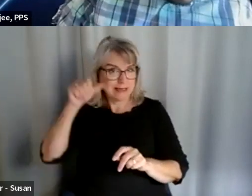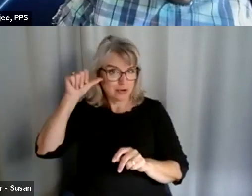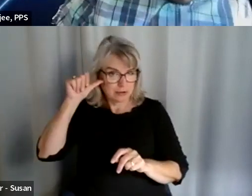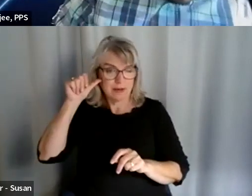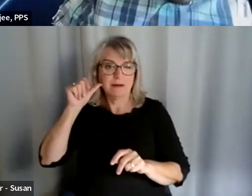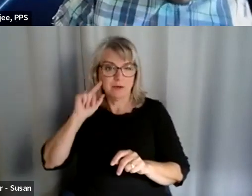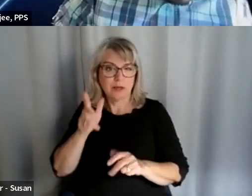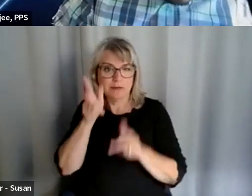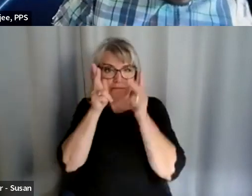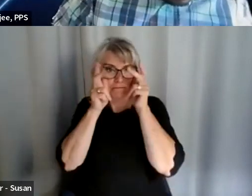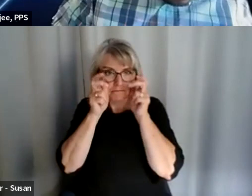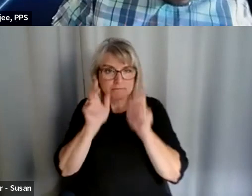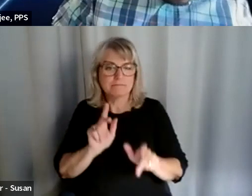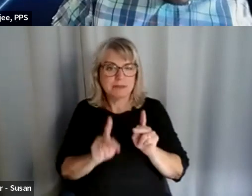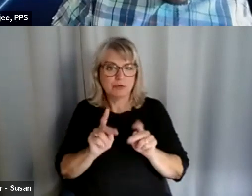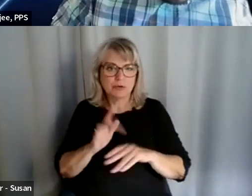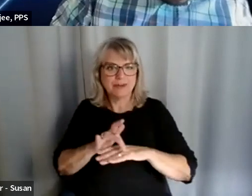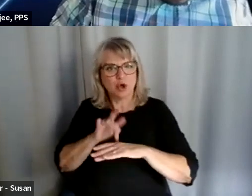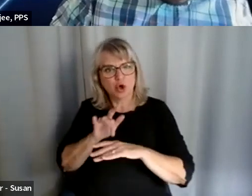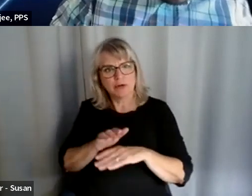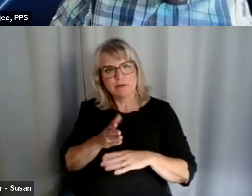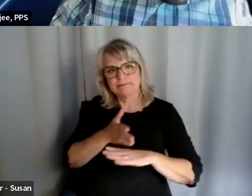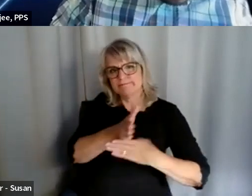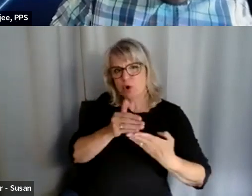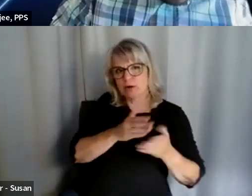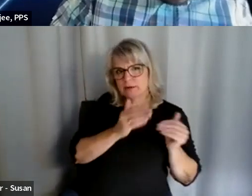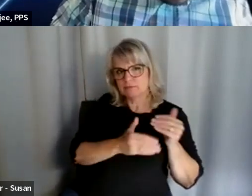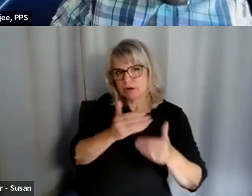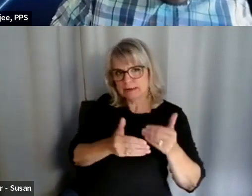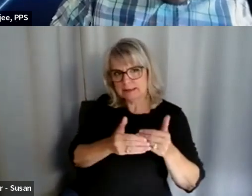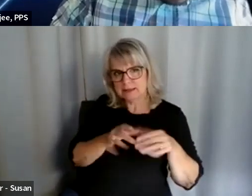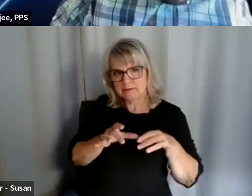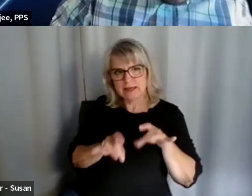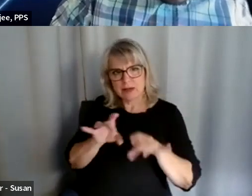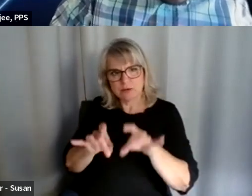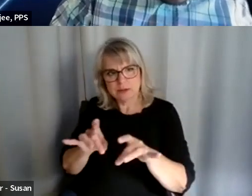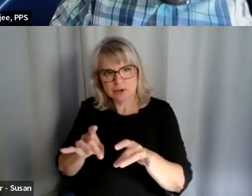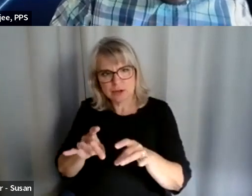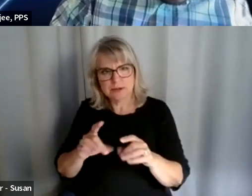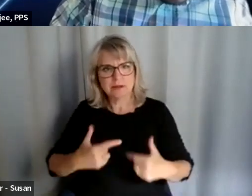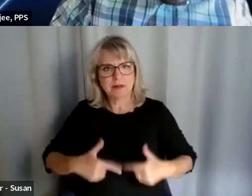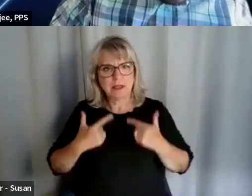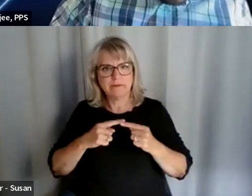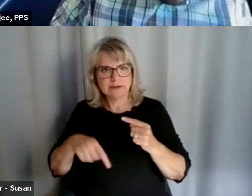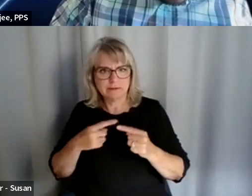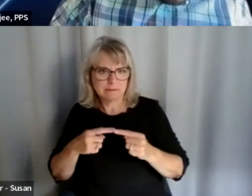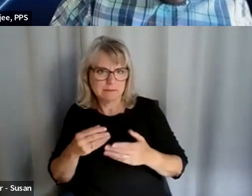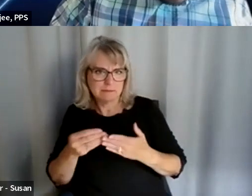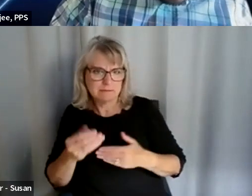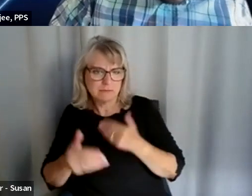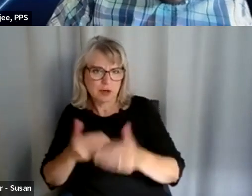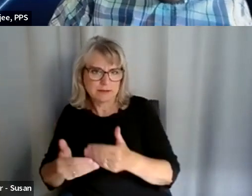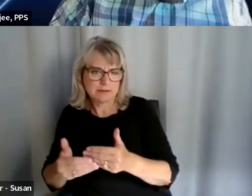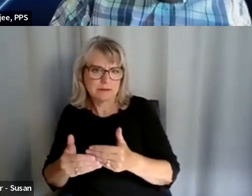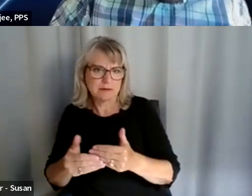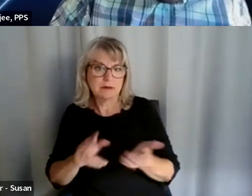from individuals that are at the earlier stages of the acquisition lifecycle process. So especially